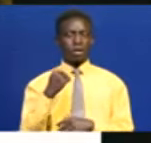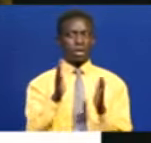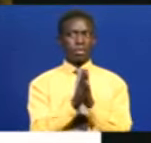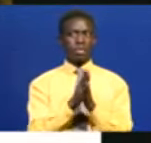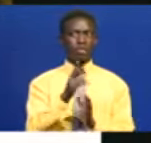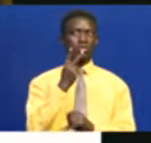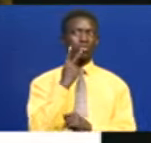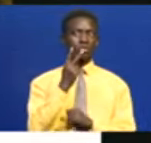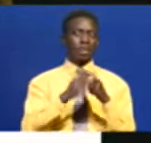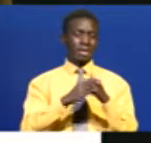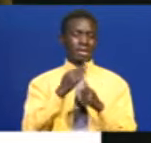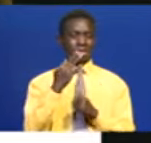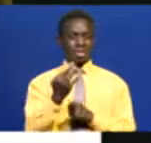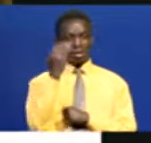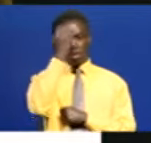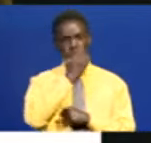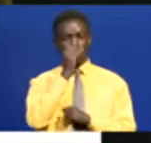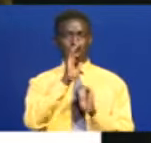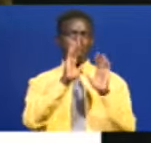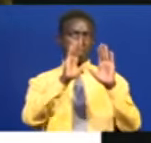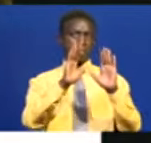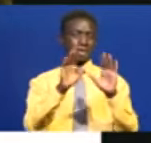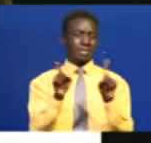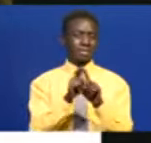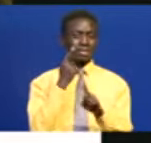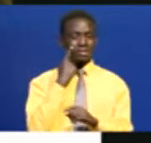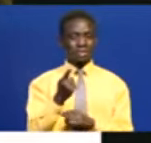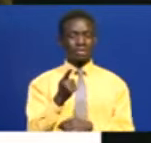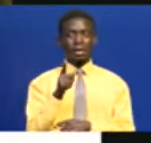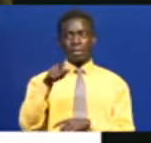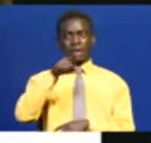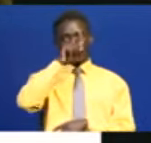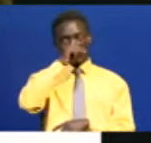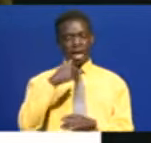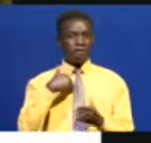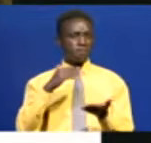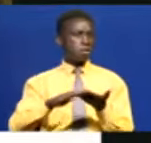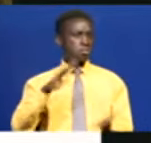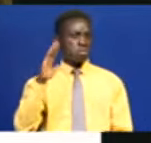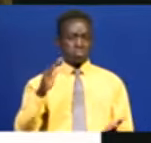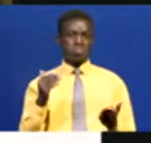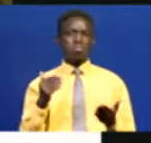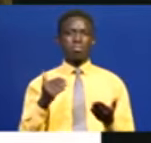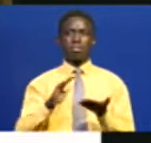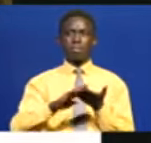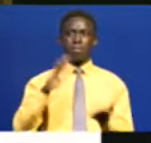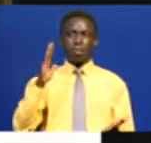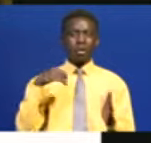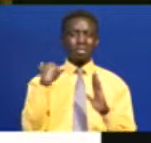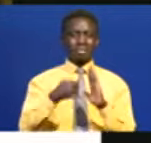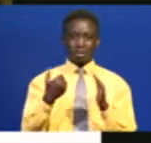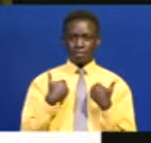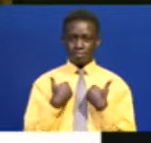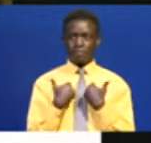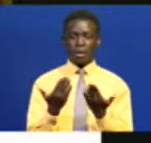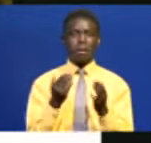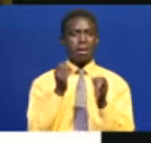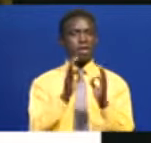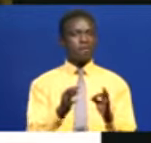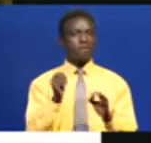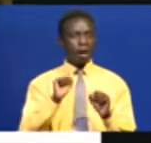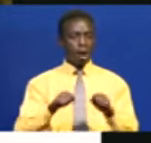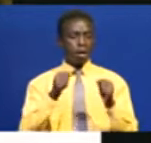year statistics. So Turkey has a lot of experience, and maybe if we can organize a